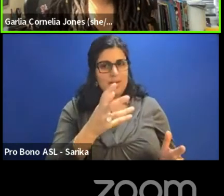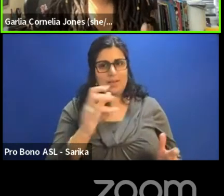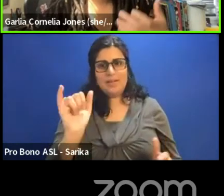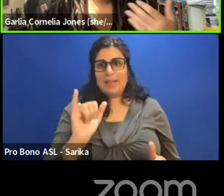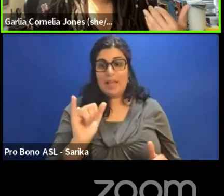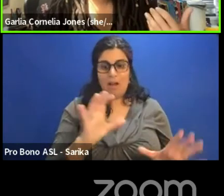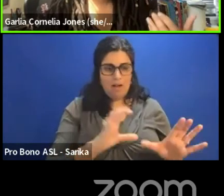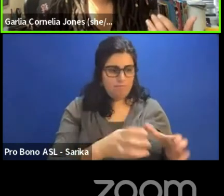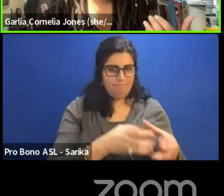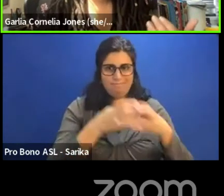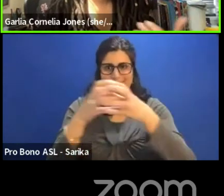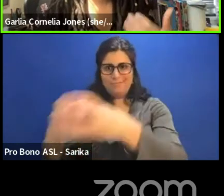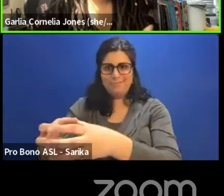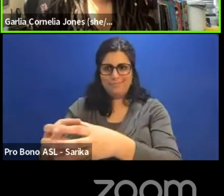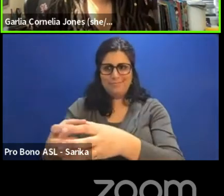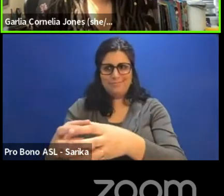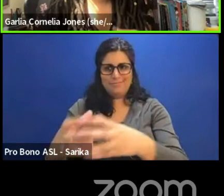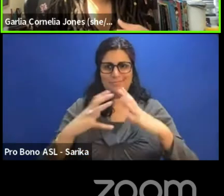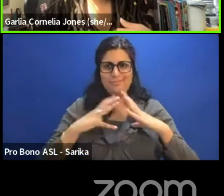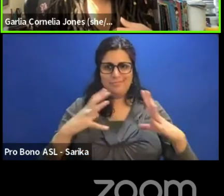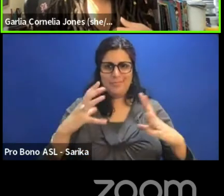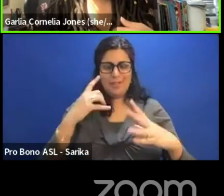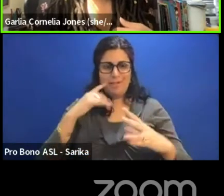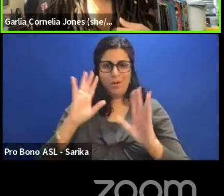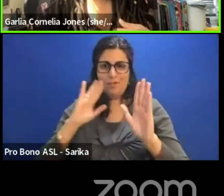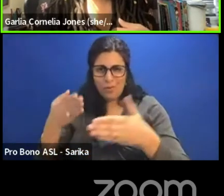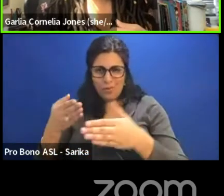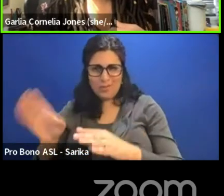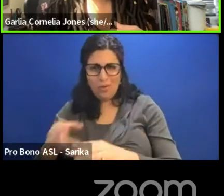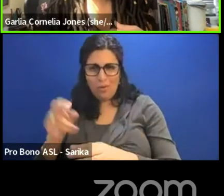retreat, how can parents have a space